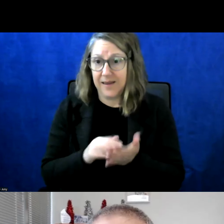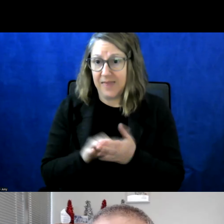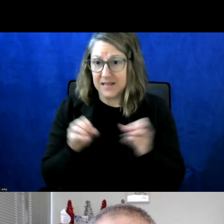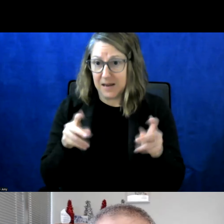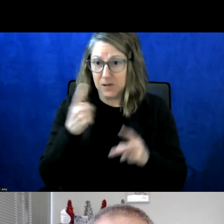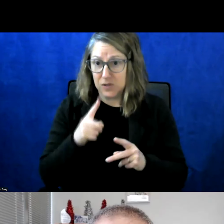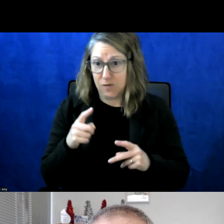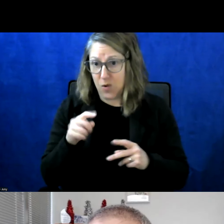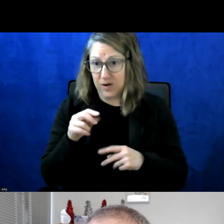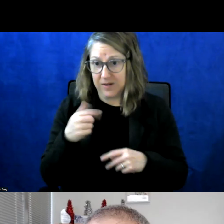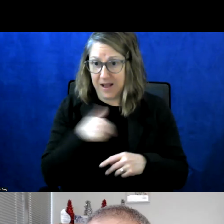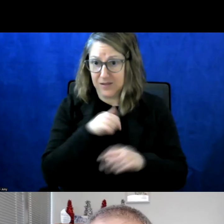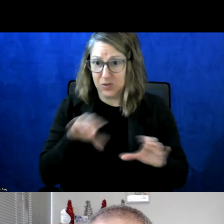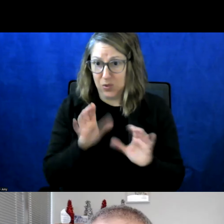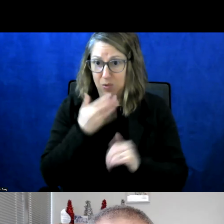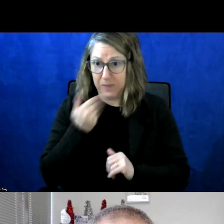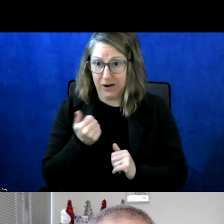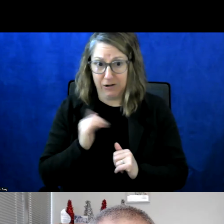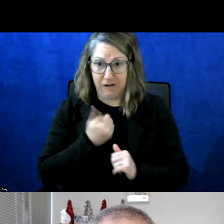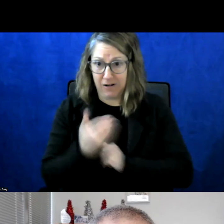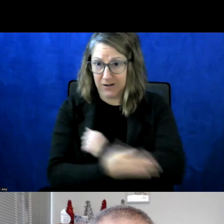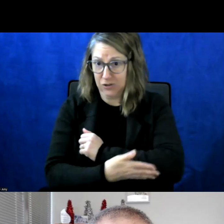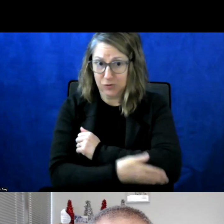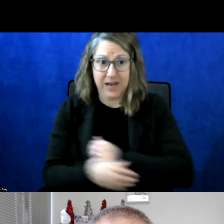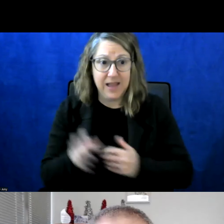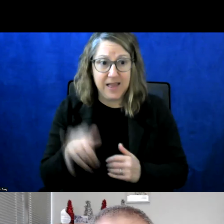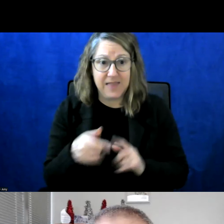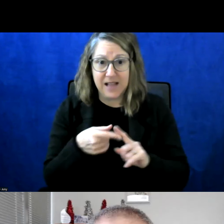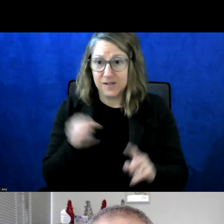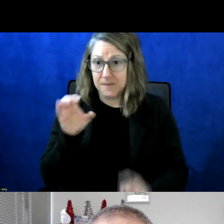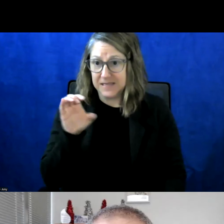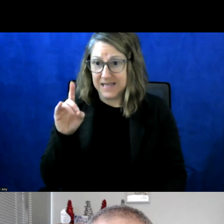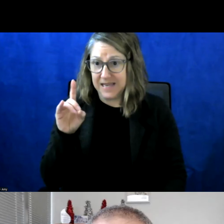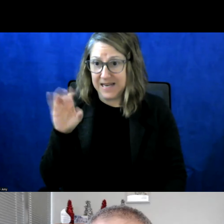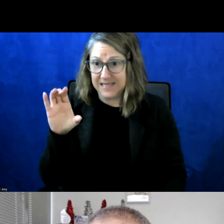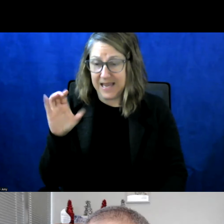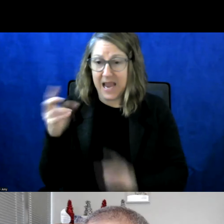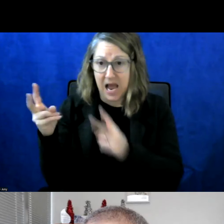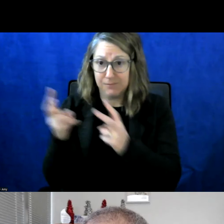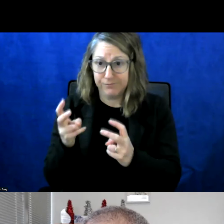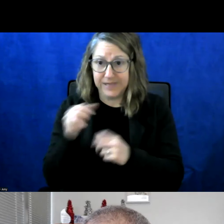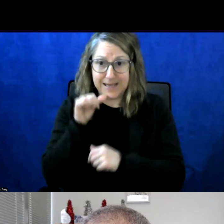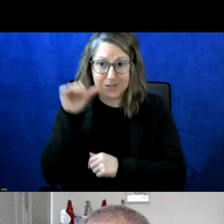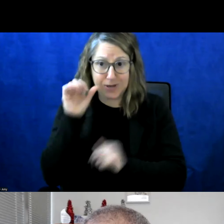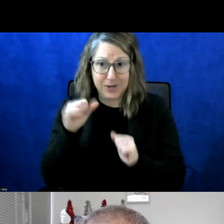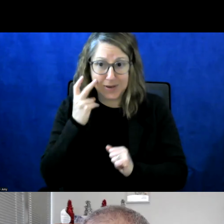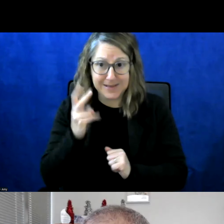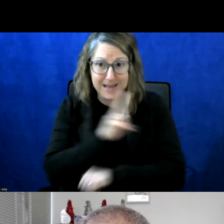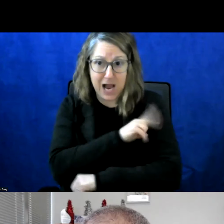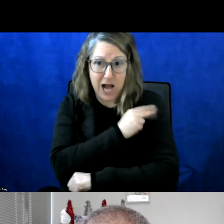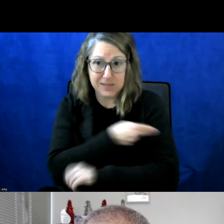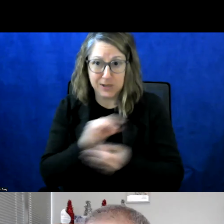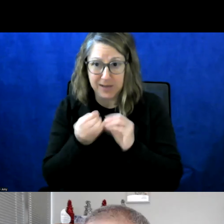from the CDC. I pulled this down yesterday, in which you can see hospitalizations are going up